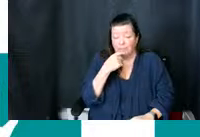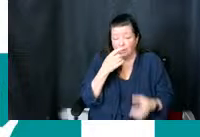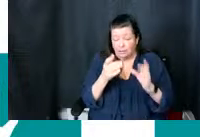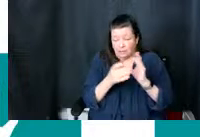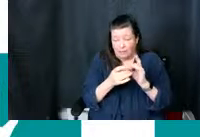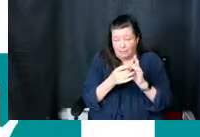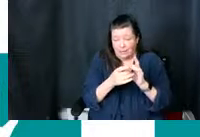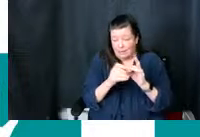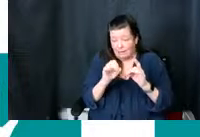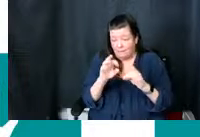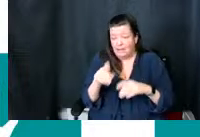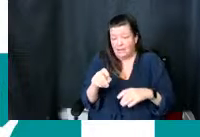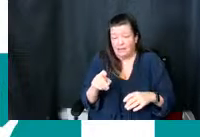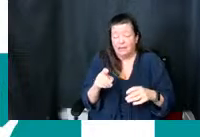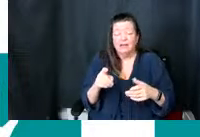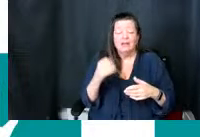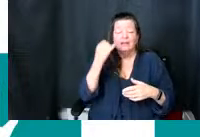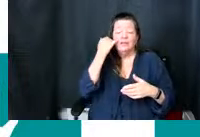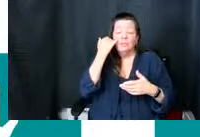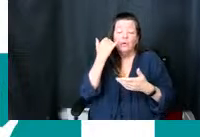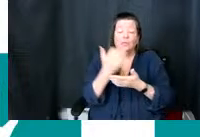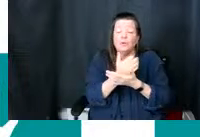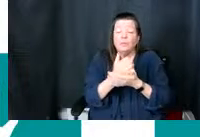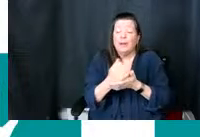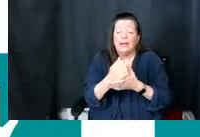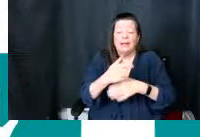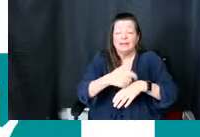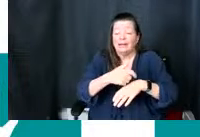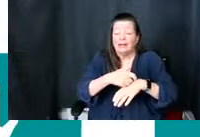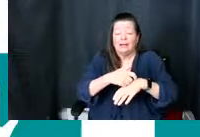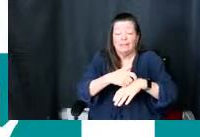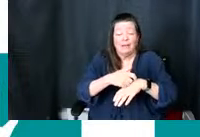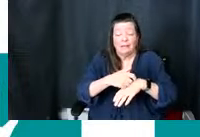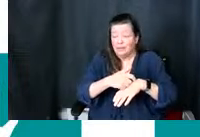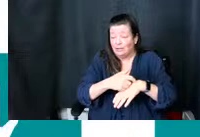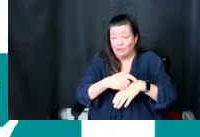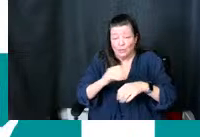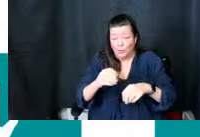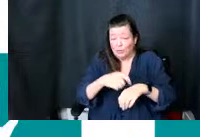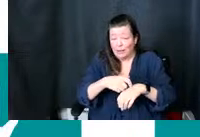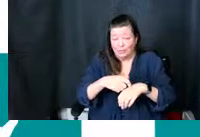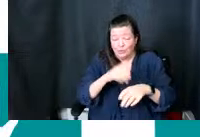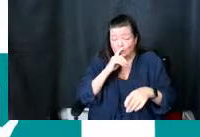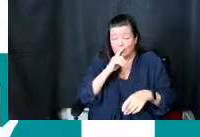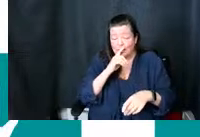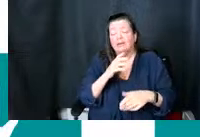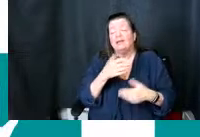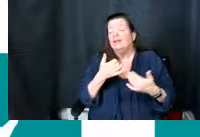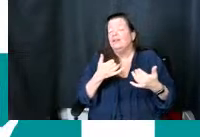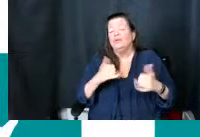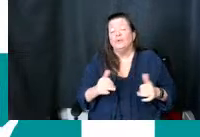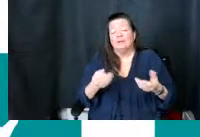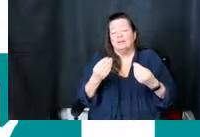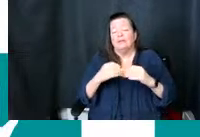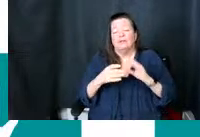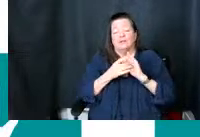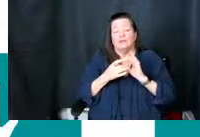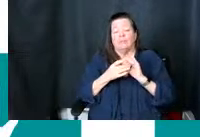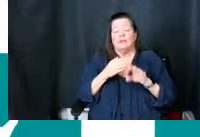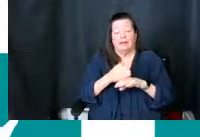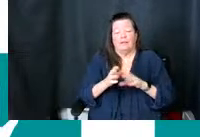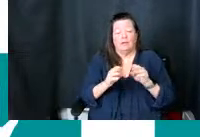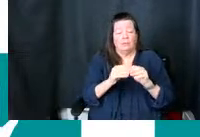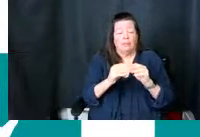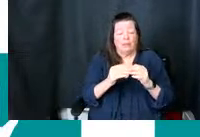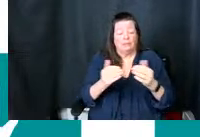If we run out of time and you have not had a chance to speak, you can still provide comments after the meeting. Next slide,